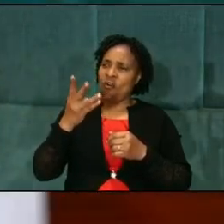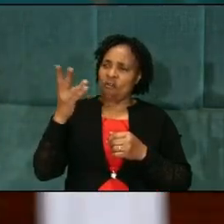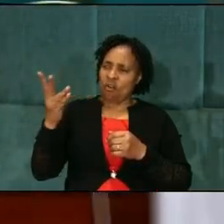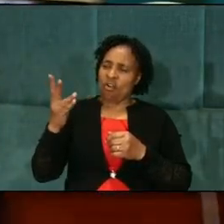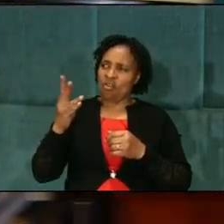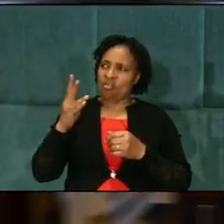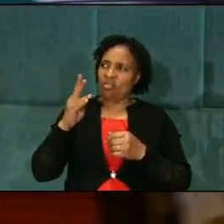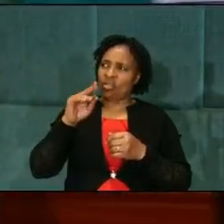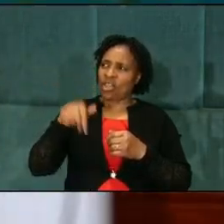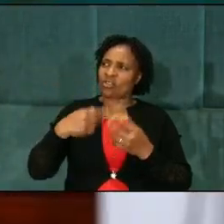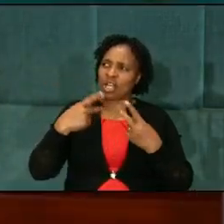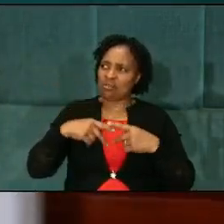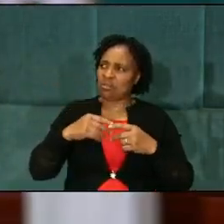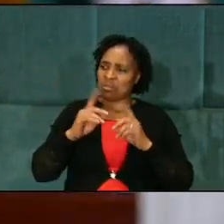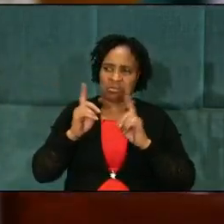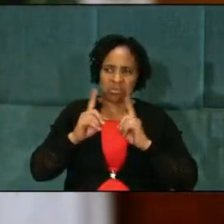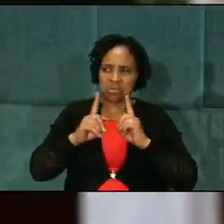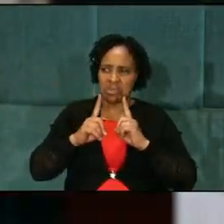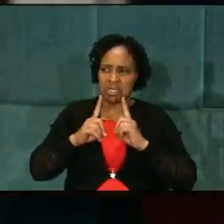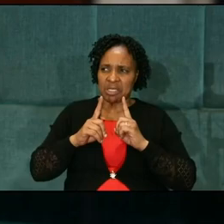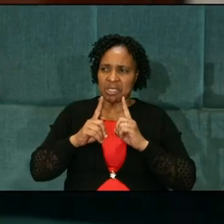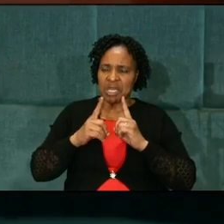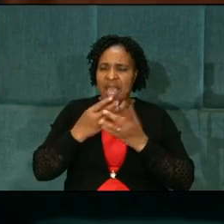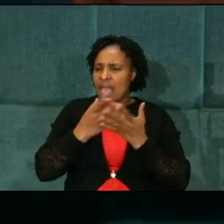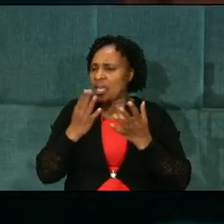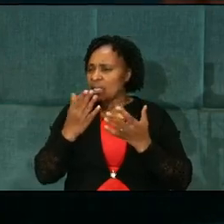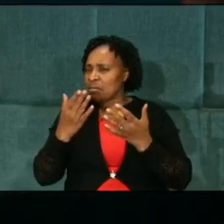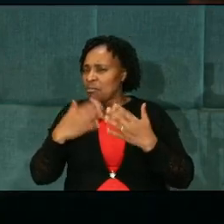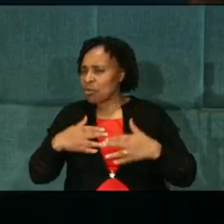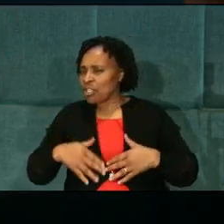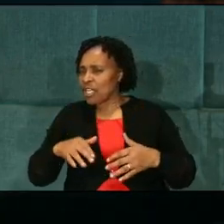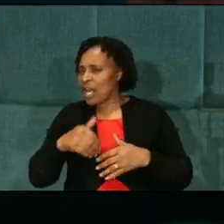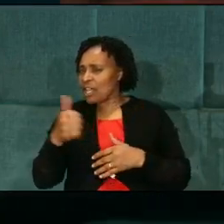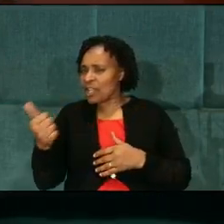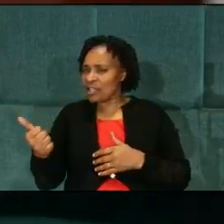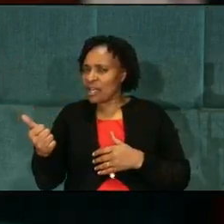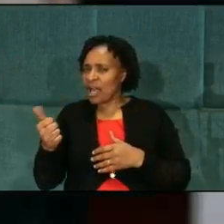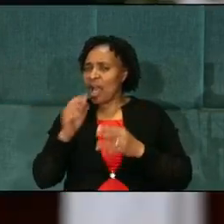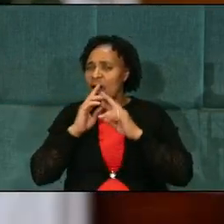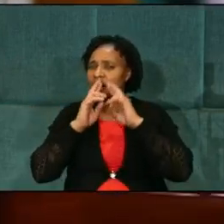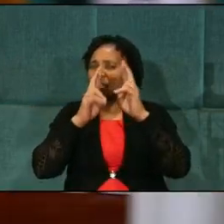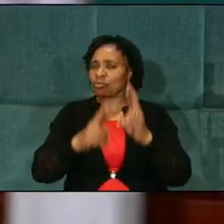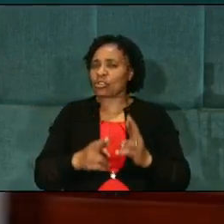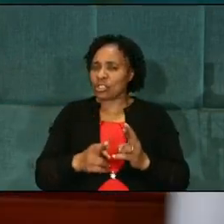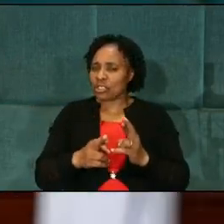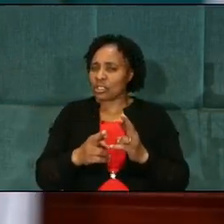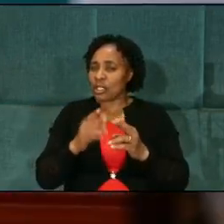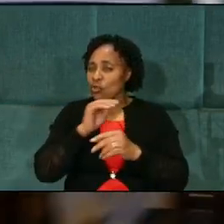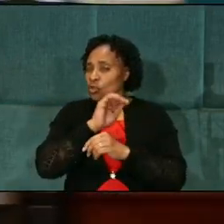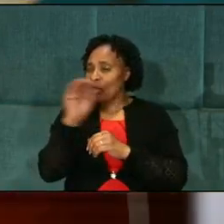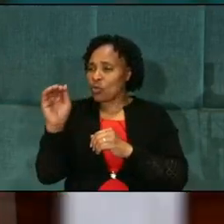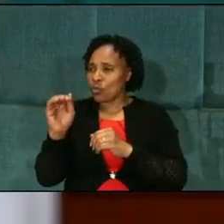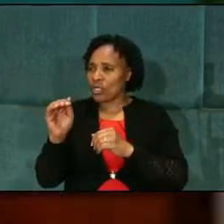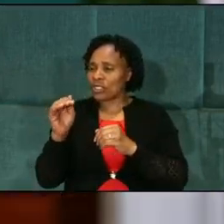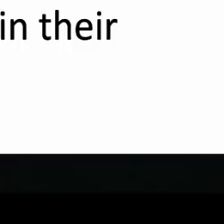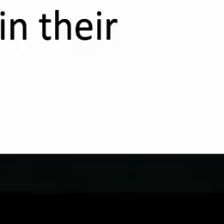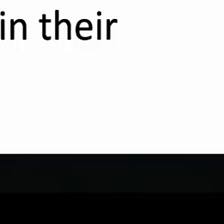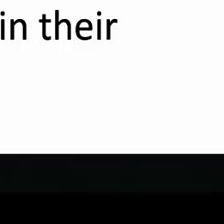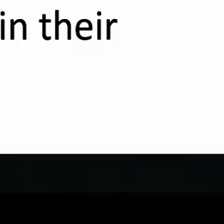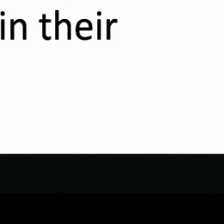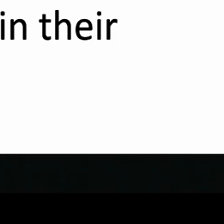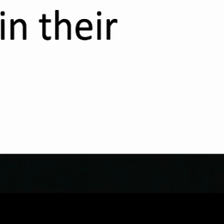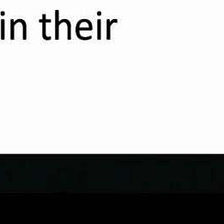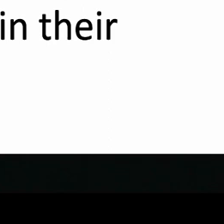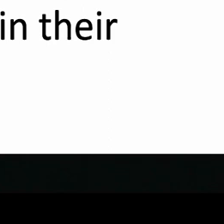is there any other indication of anybody else responded to appeal? And I stumbled on verse 9.